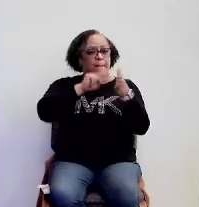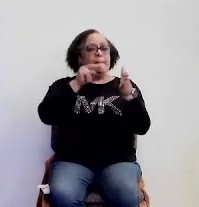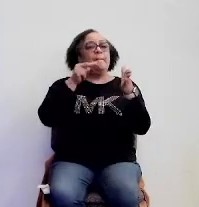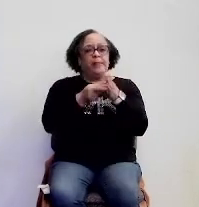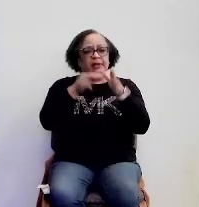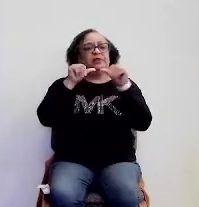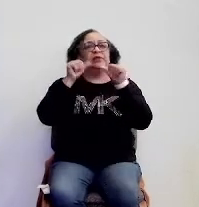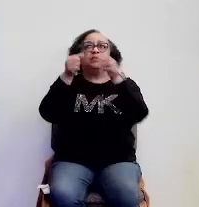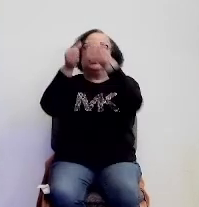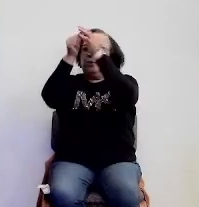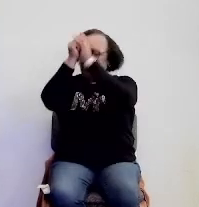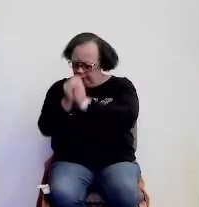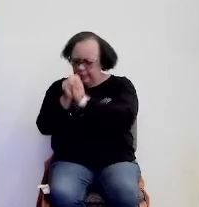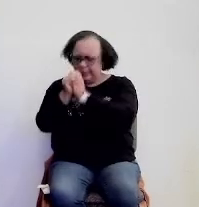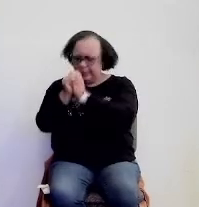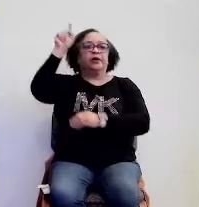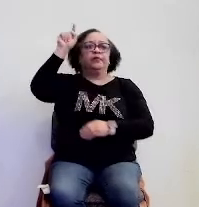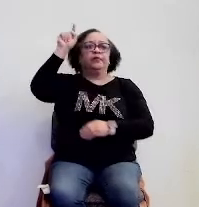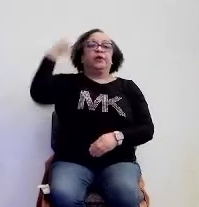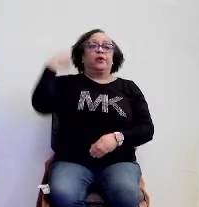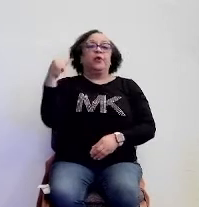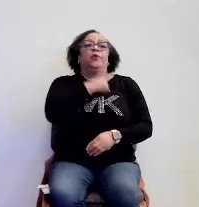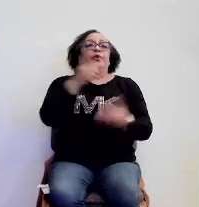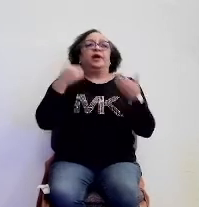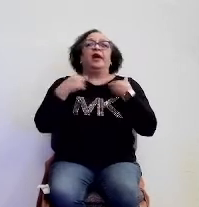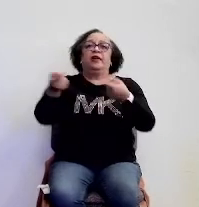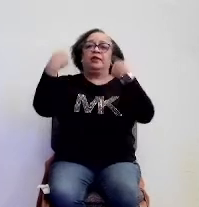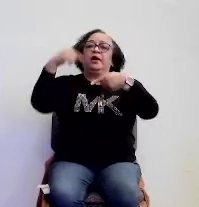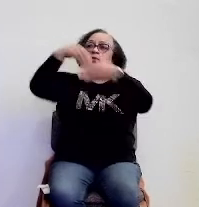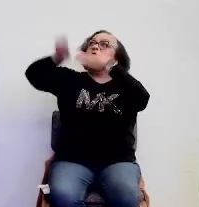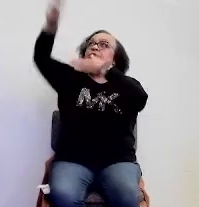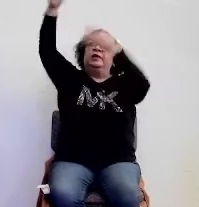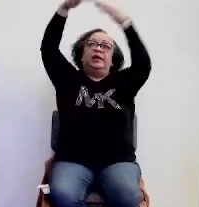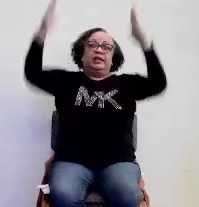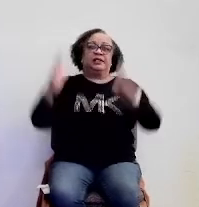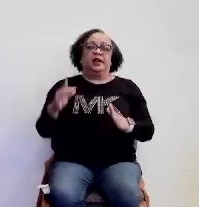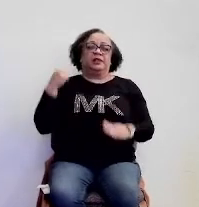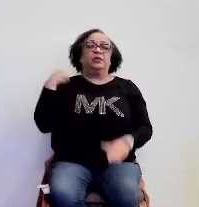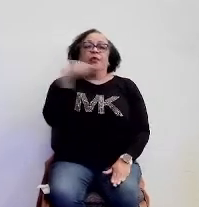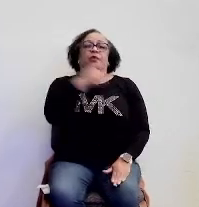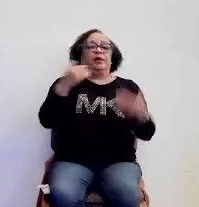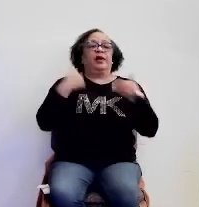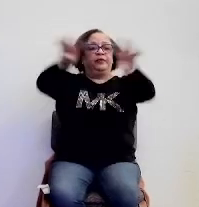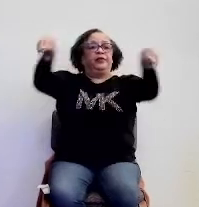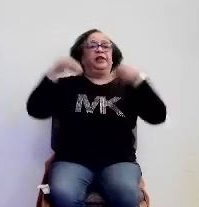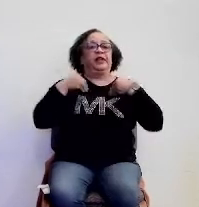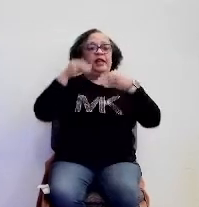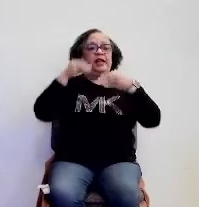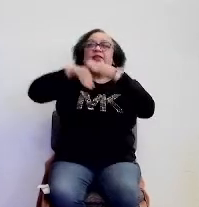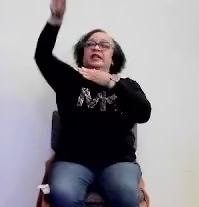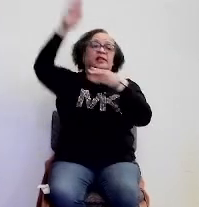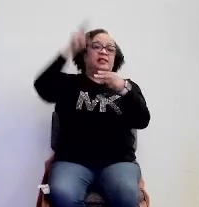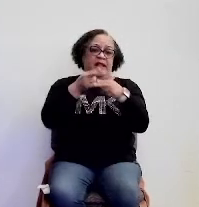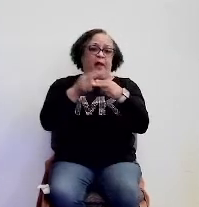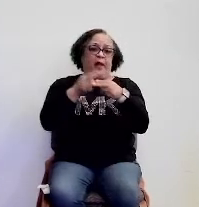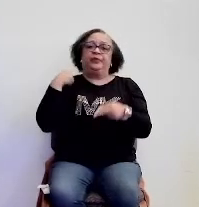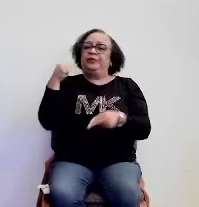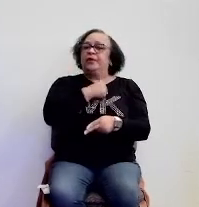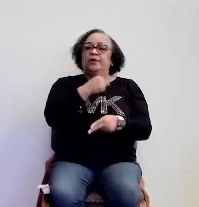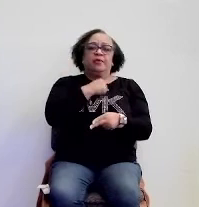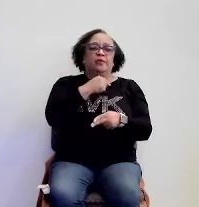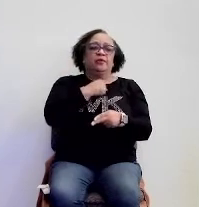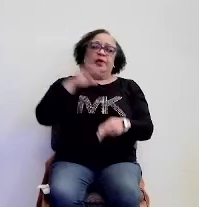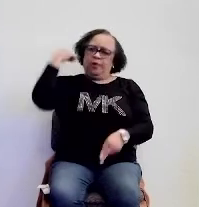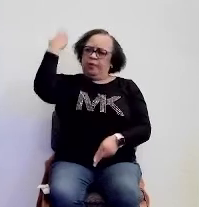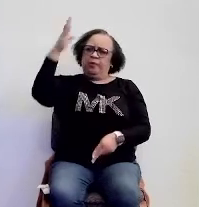him. We have come into his house. We have gathered in his name.